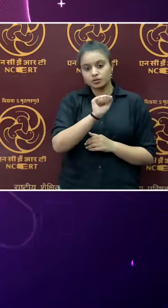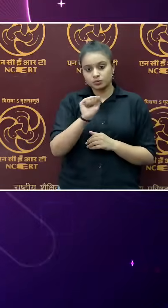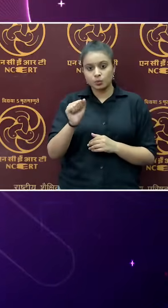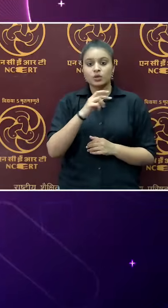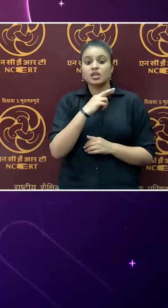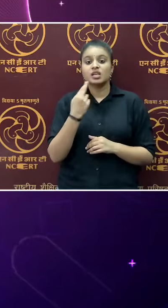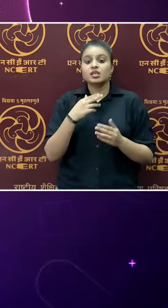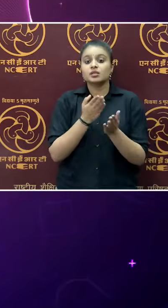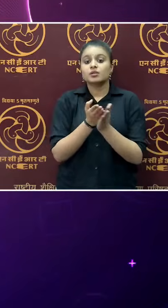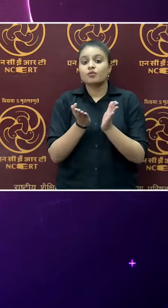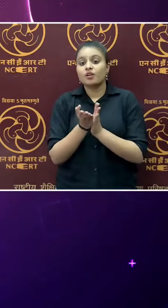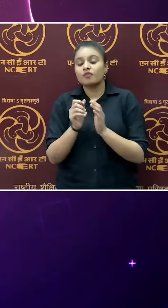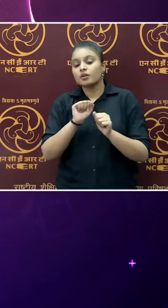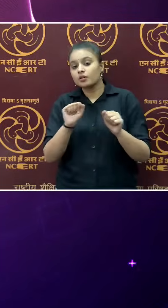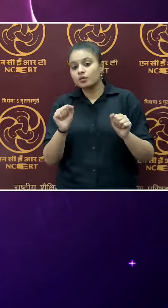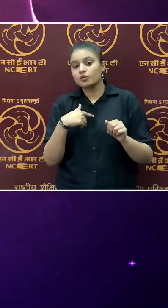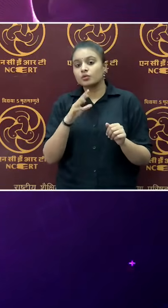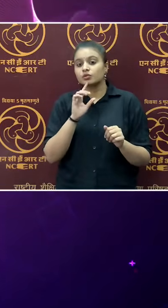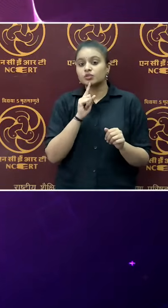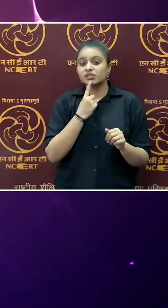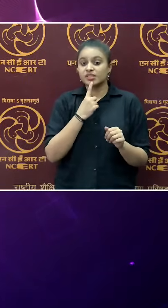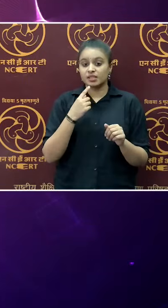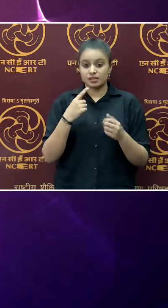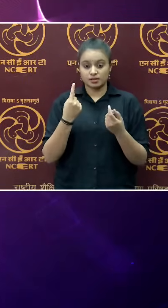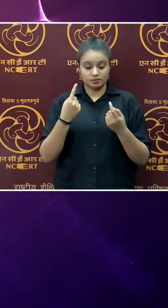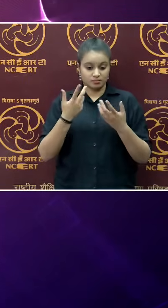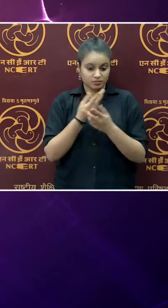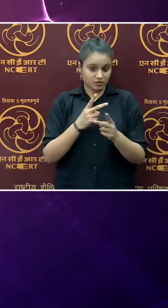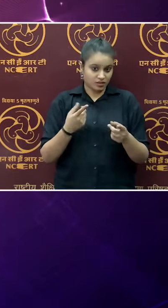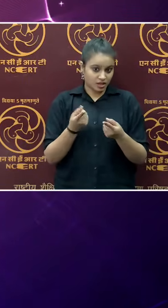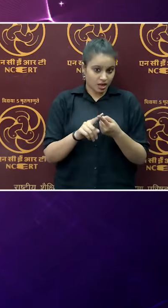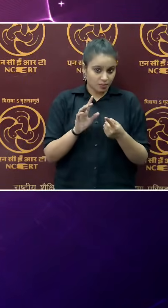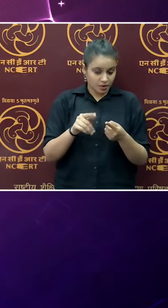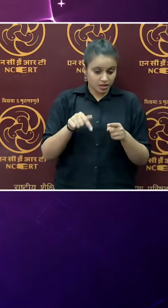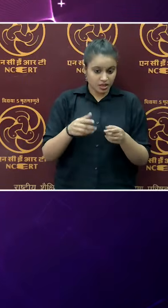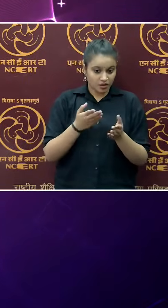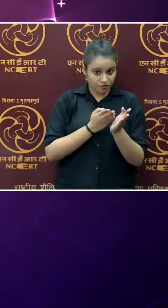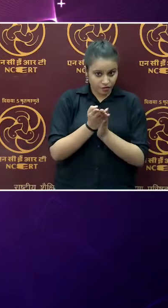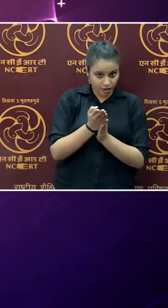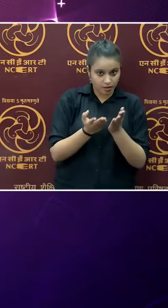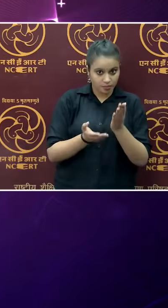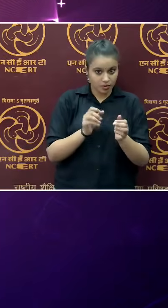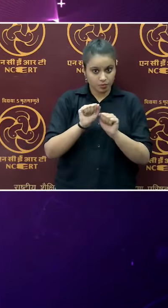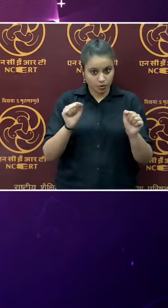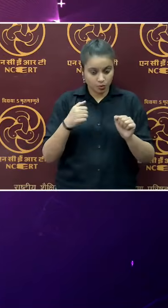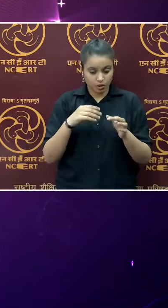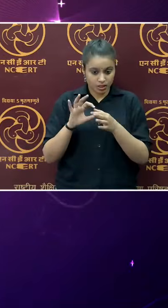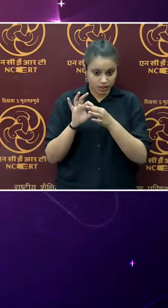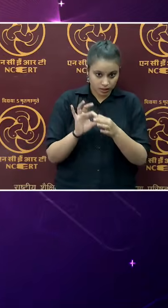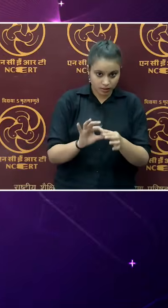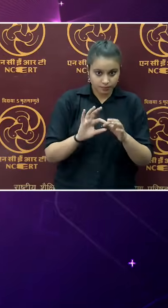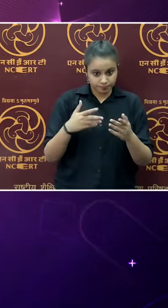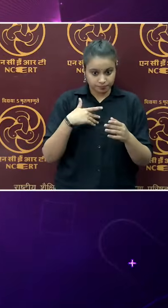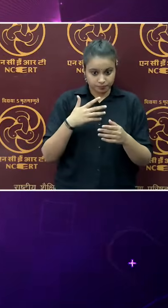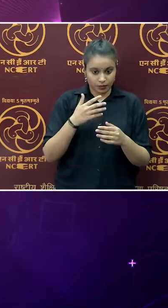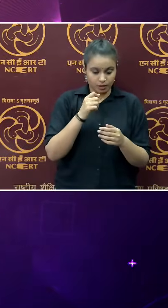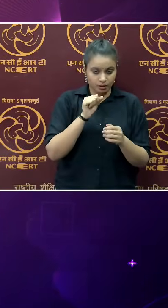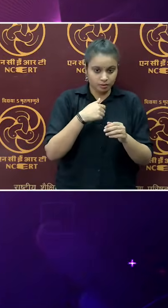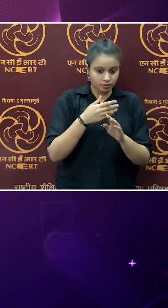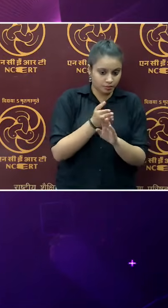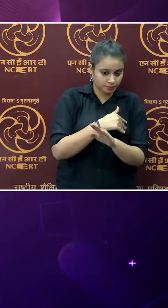factors before they evolve into severe psychological disorders. This approach you can emphasize with early warning